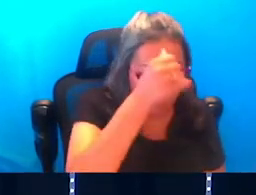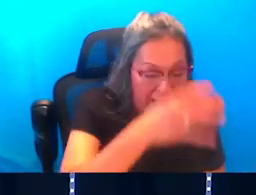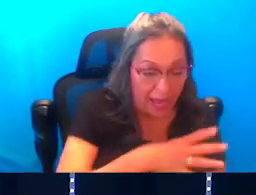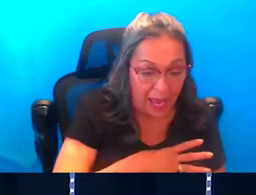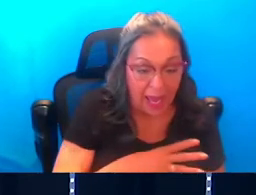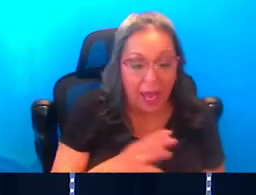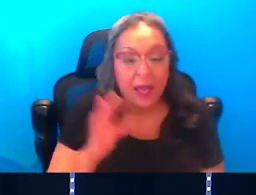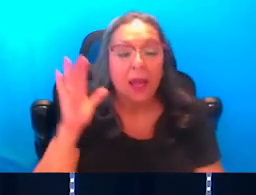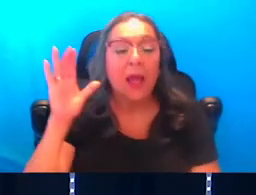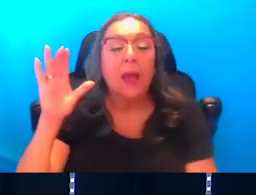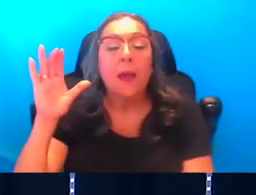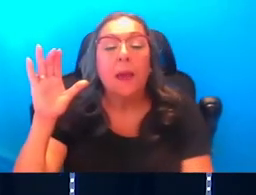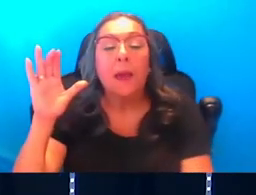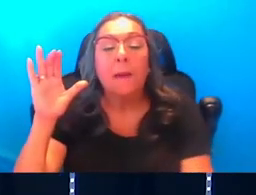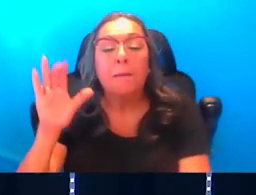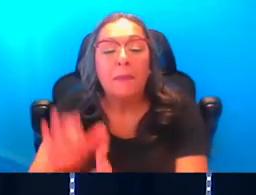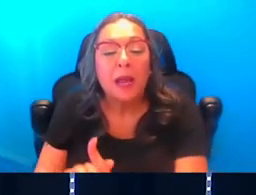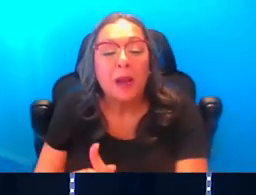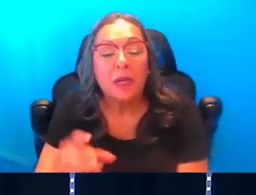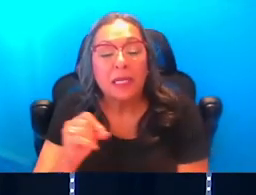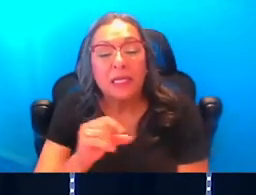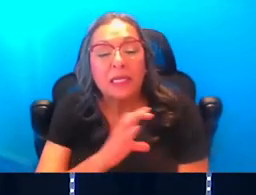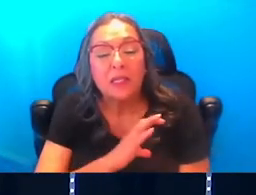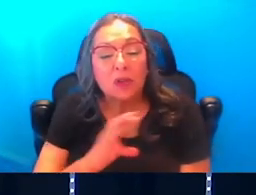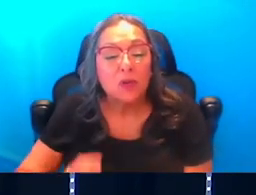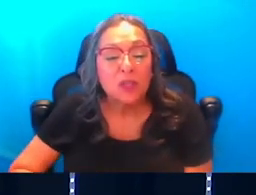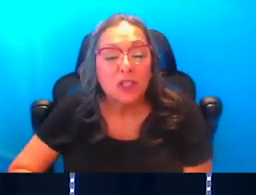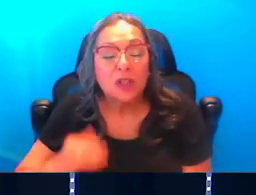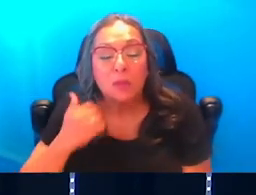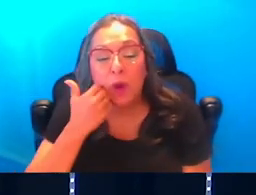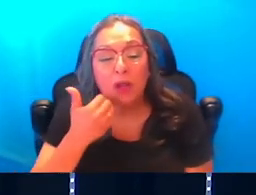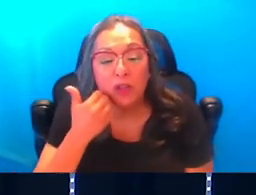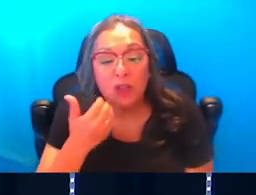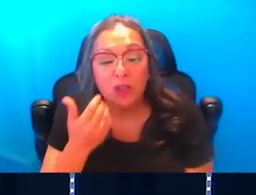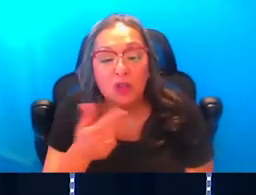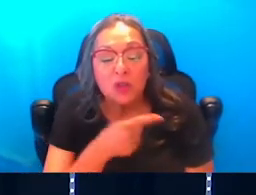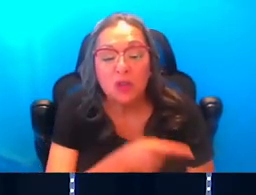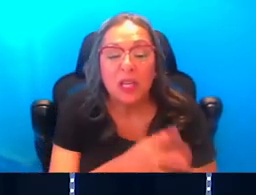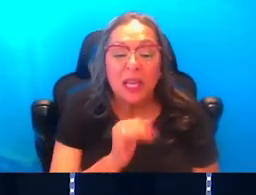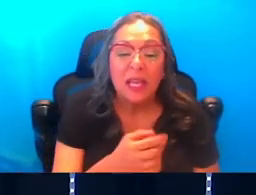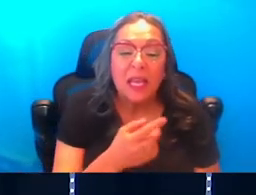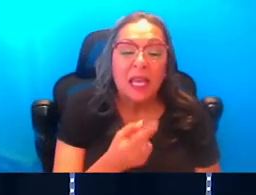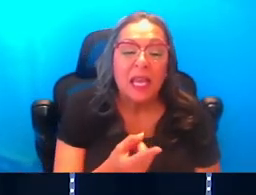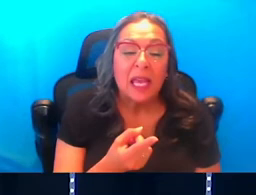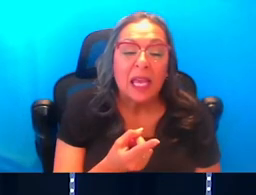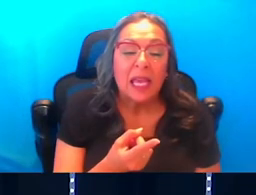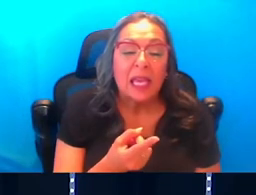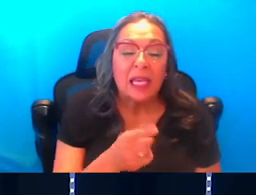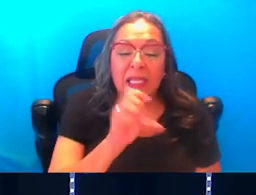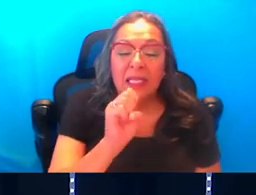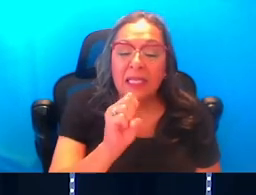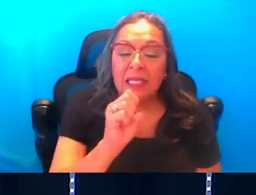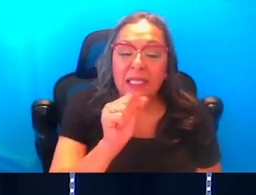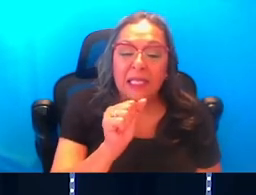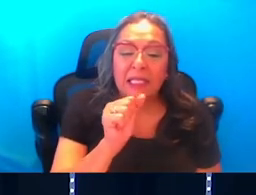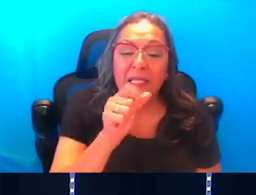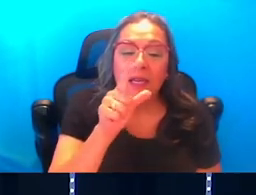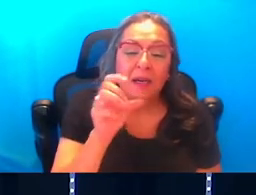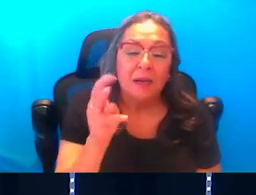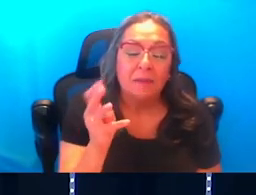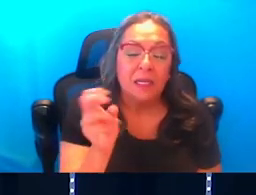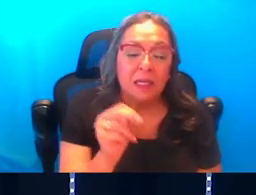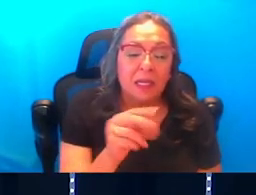Gentile prostitute. Marries her. Jewish tradition says it was one of the two spies was Salmon. He was so impressed with her